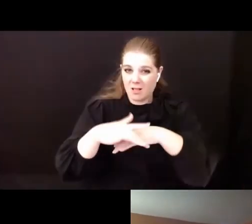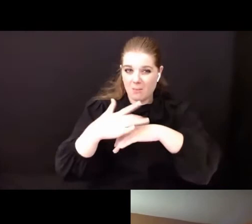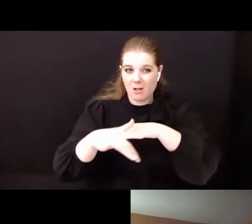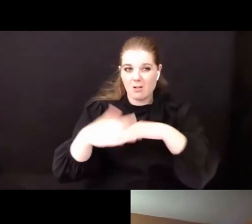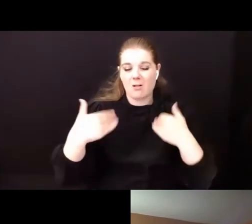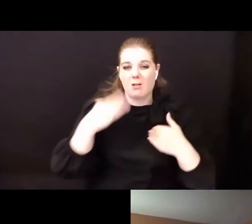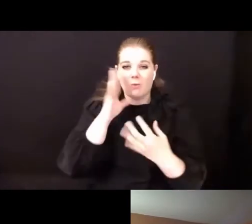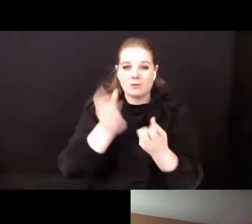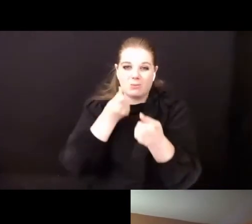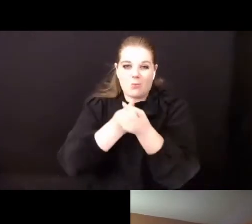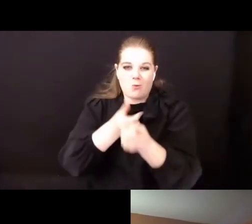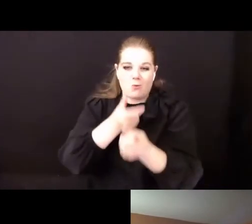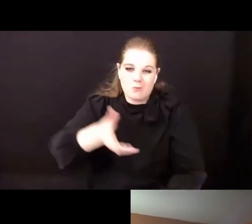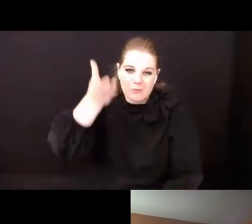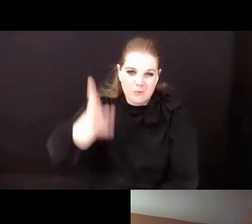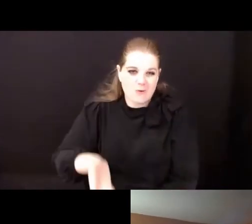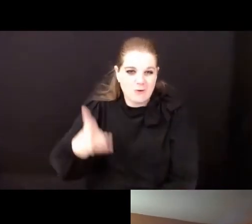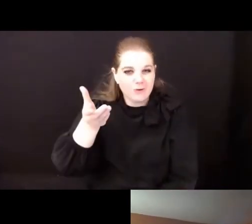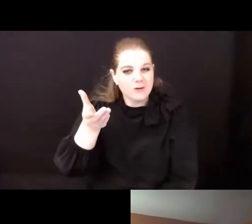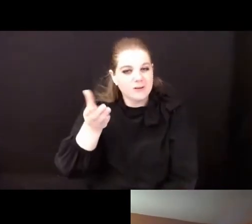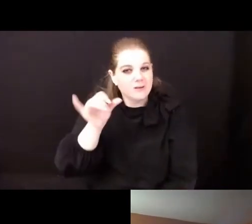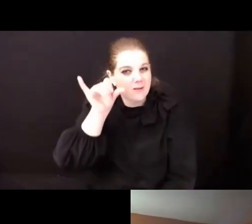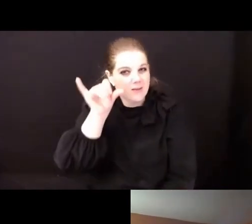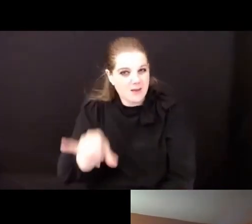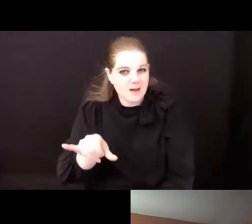support who you are is really important.